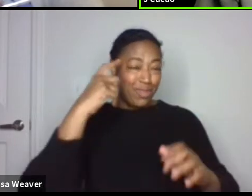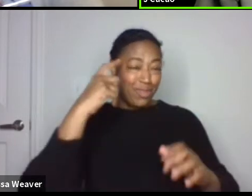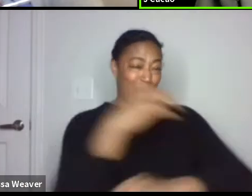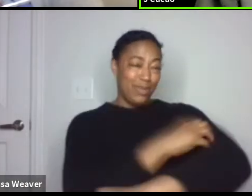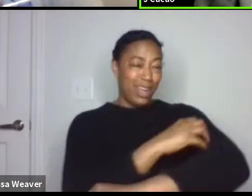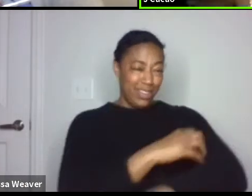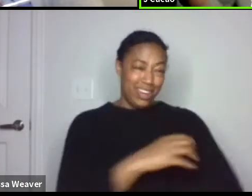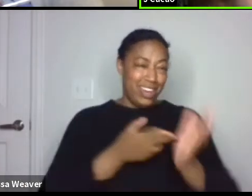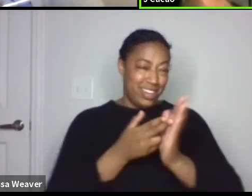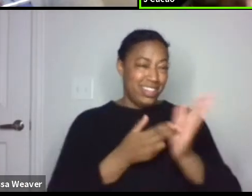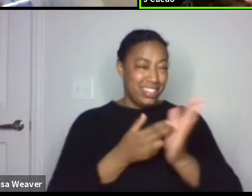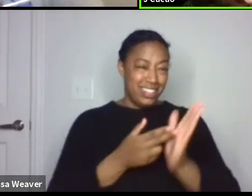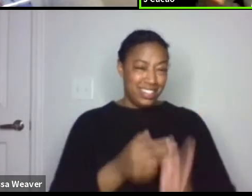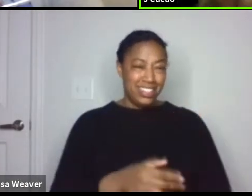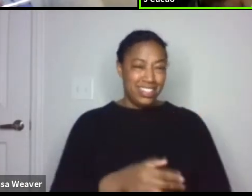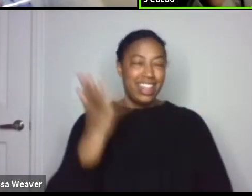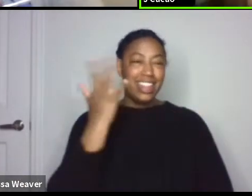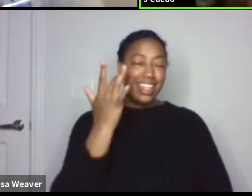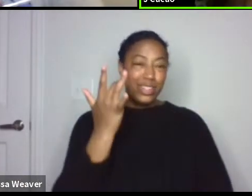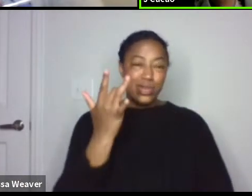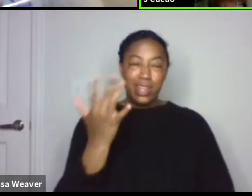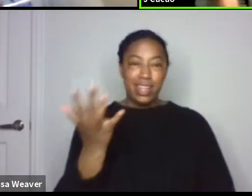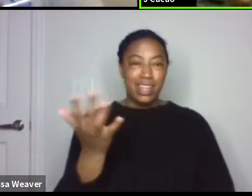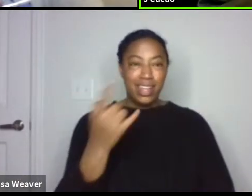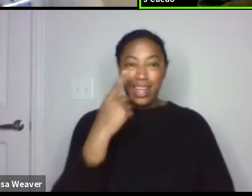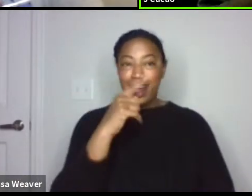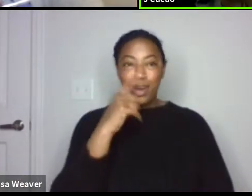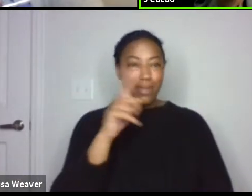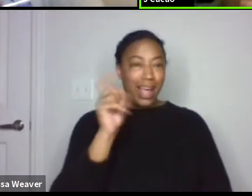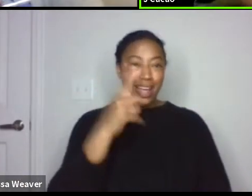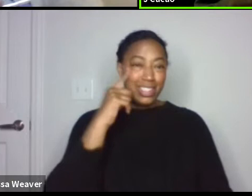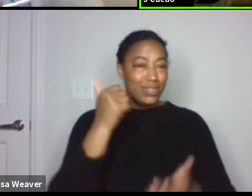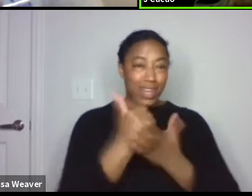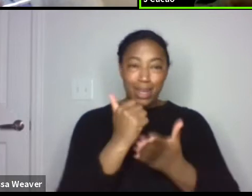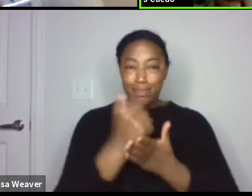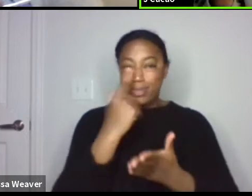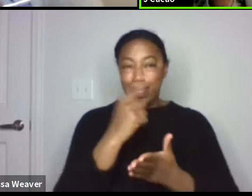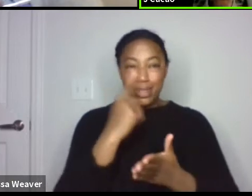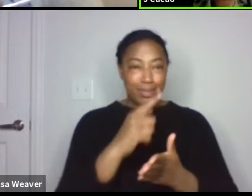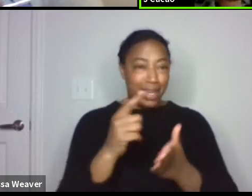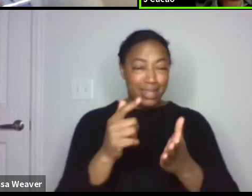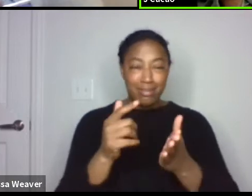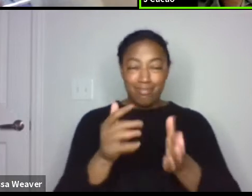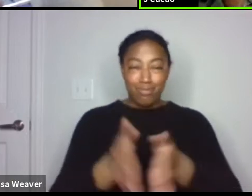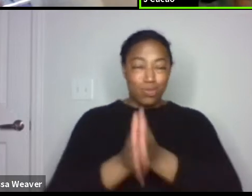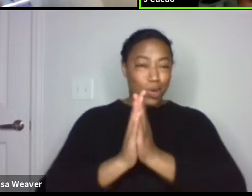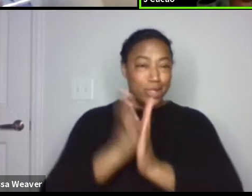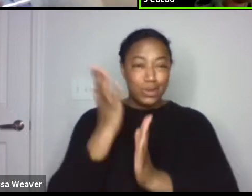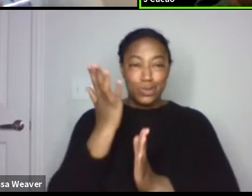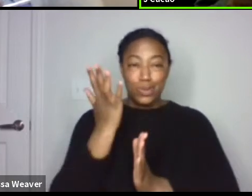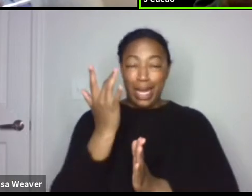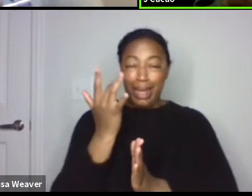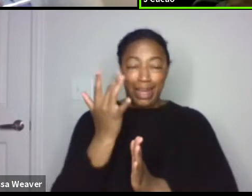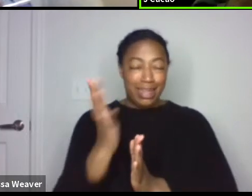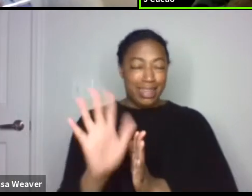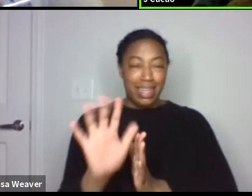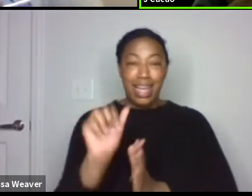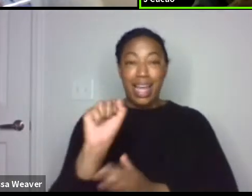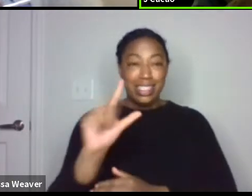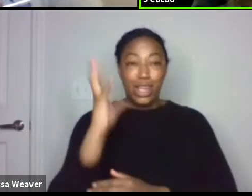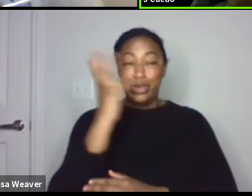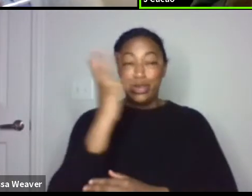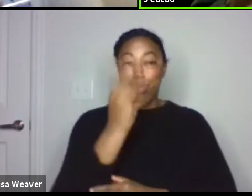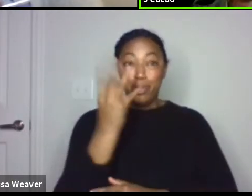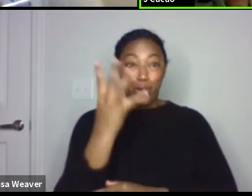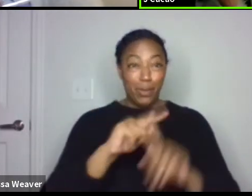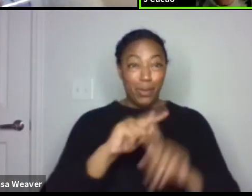for those interpretations. That's why, you know, I don't mind asking for help. I don't mind acknowledging that, because ASL is a beautifully complicated